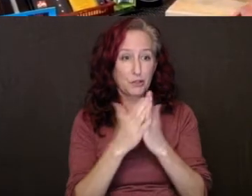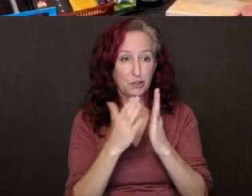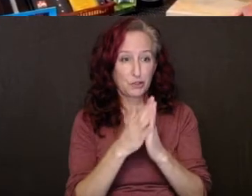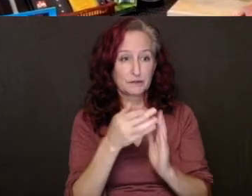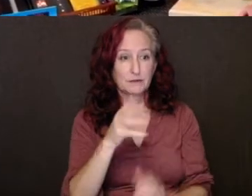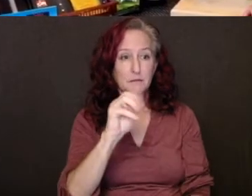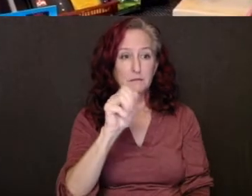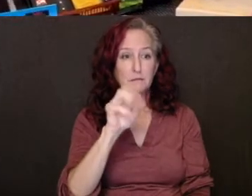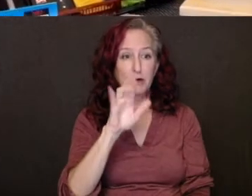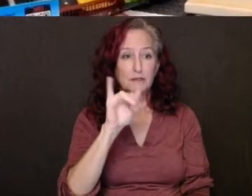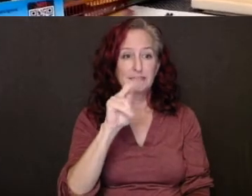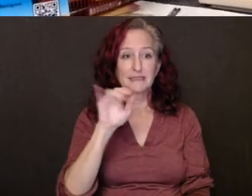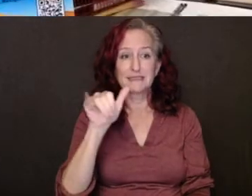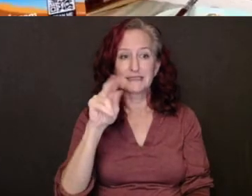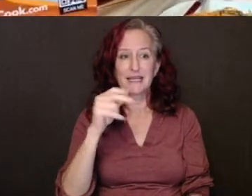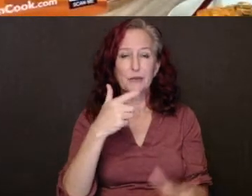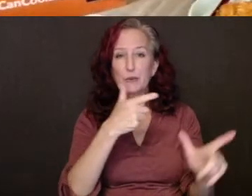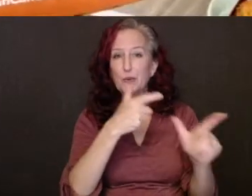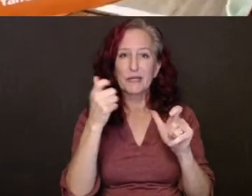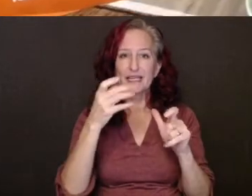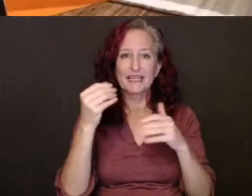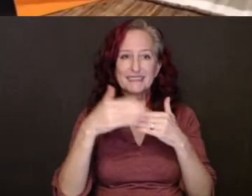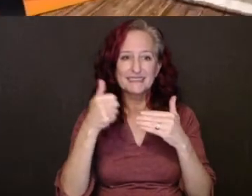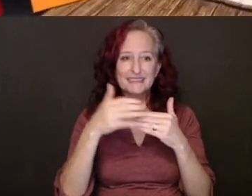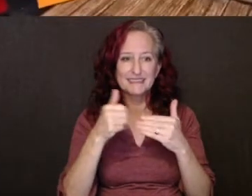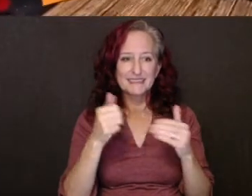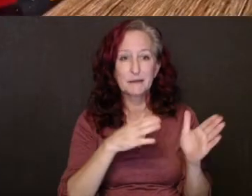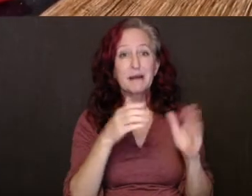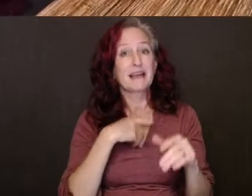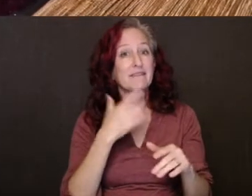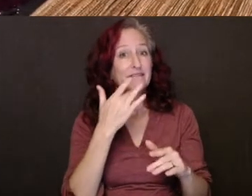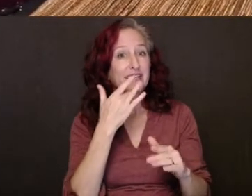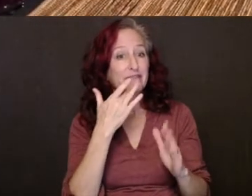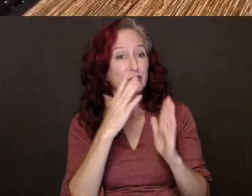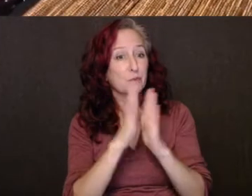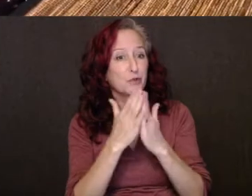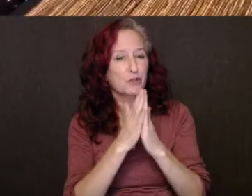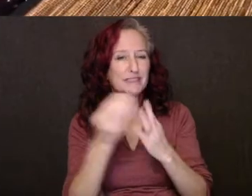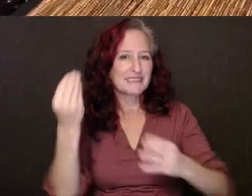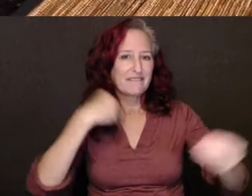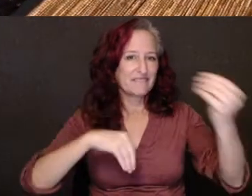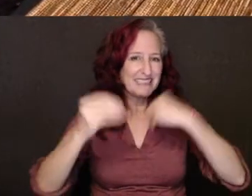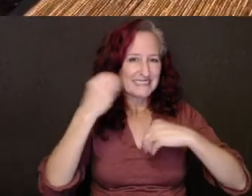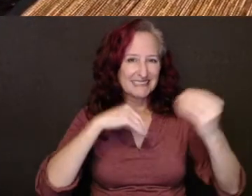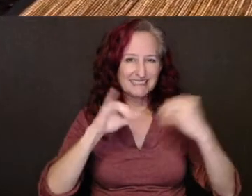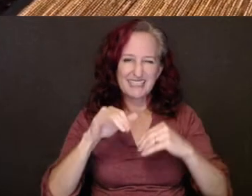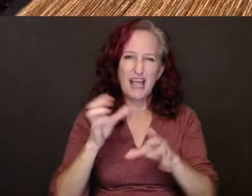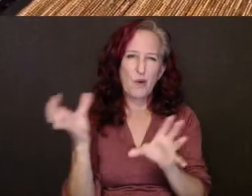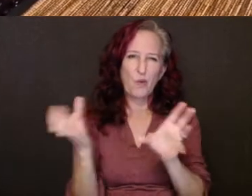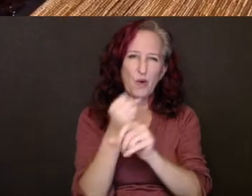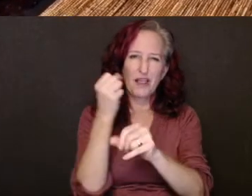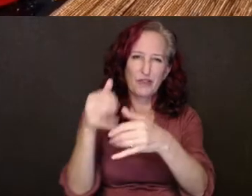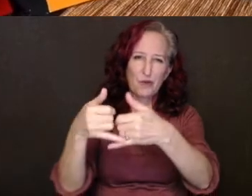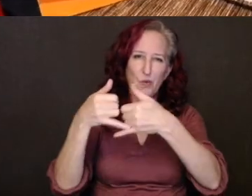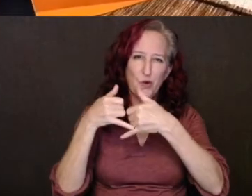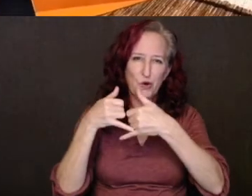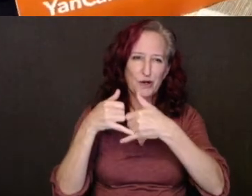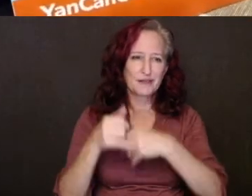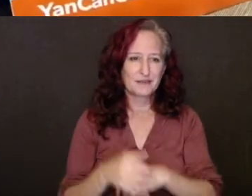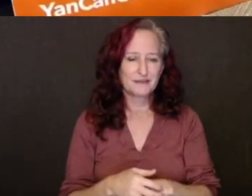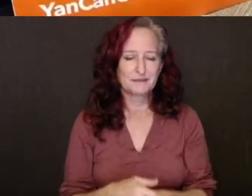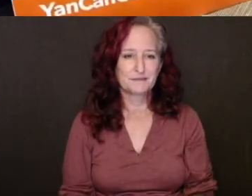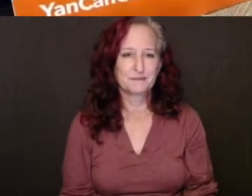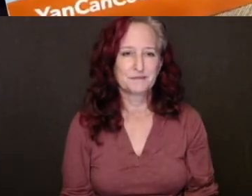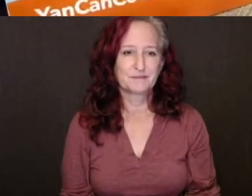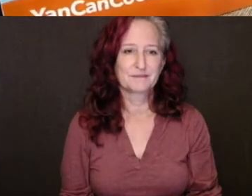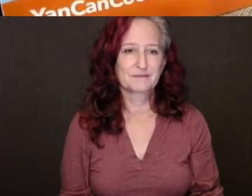check out this, okay, right here, yancancook.com. For more recipe and cooking tips, this is the